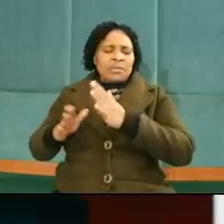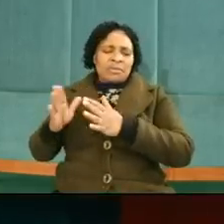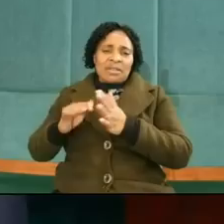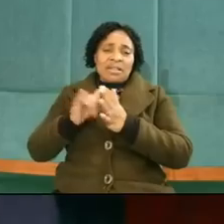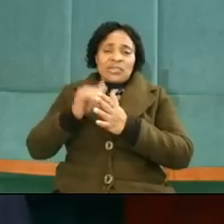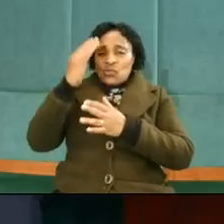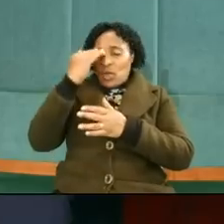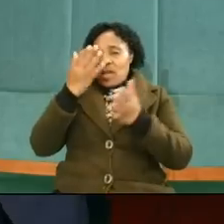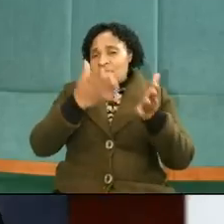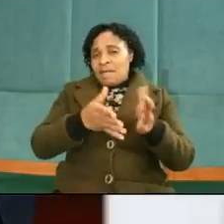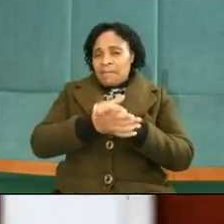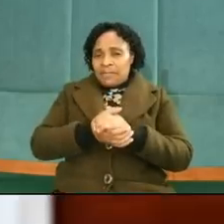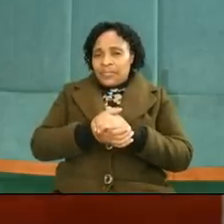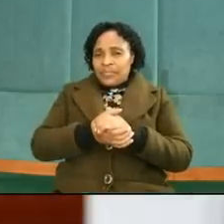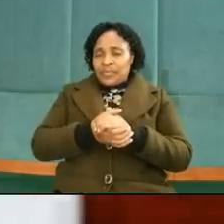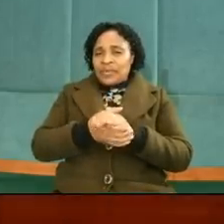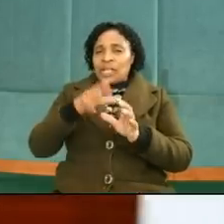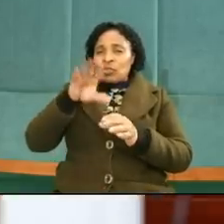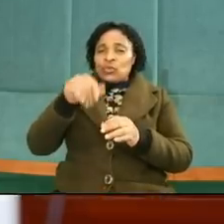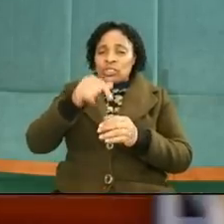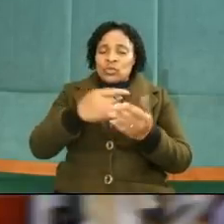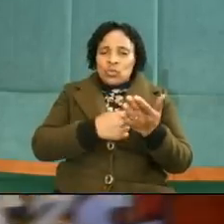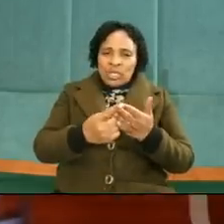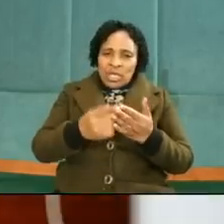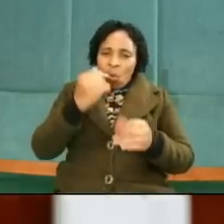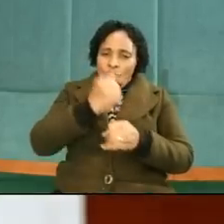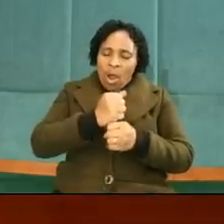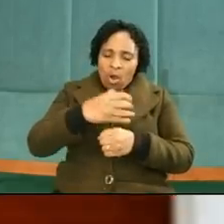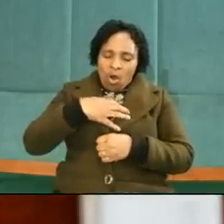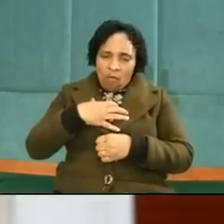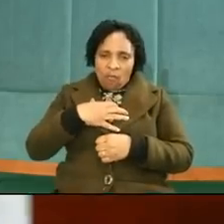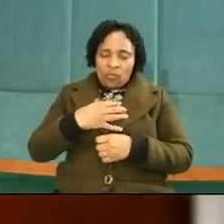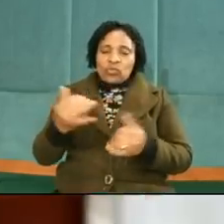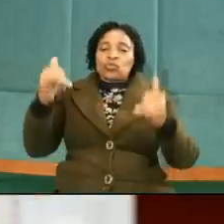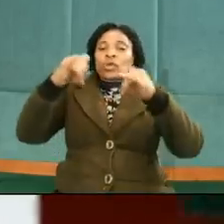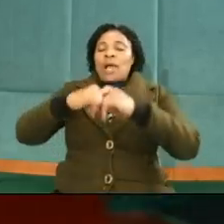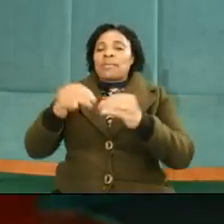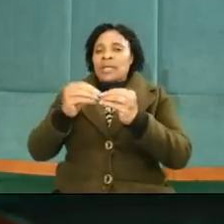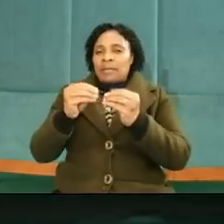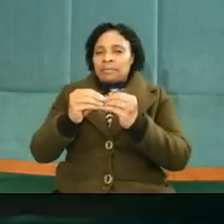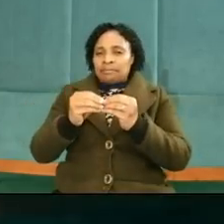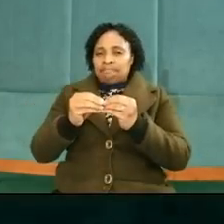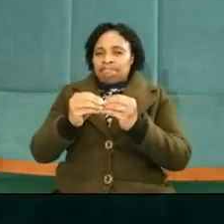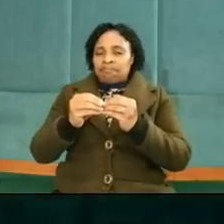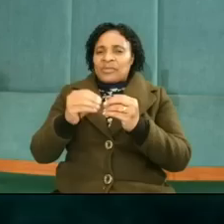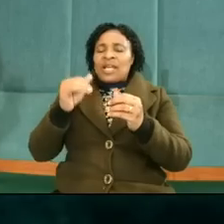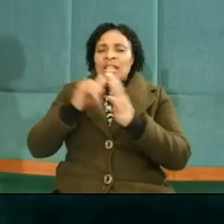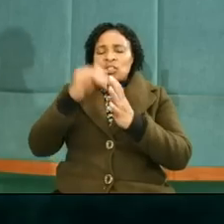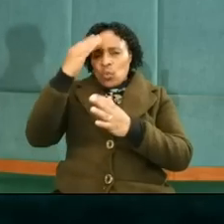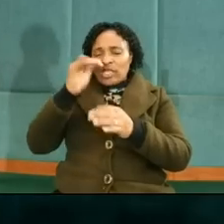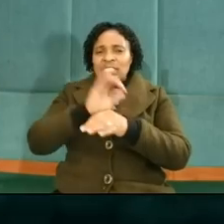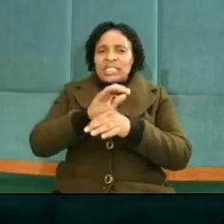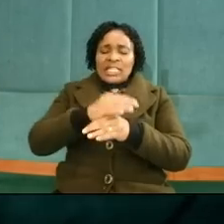here. That's why you took this week off from work to be in camp meeting. That's why the church invests all the funds in camp meeting,